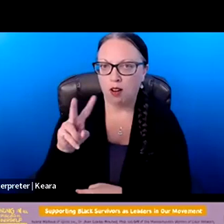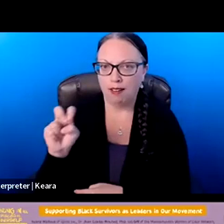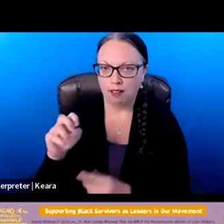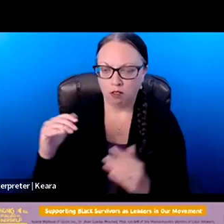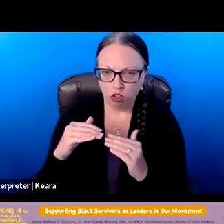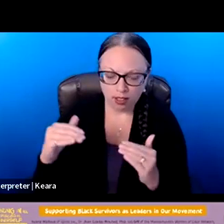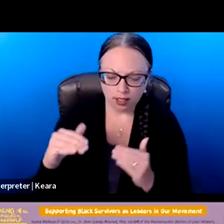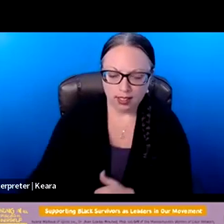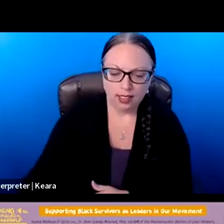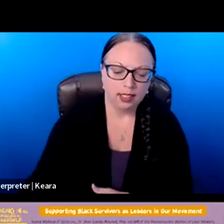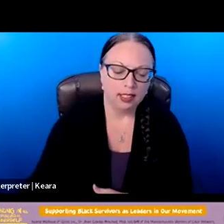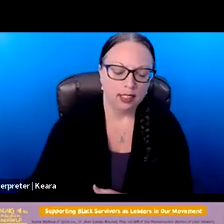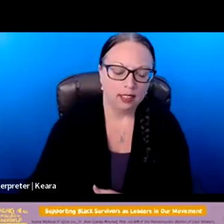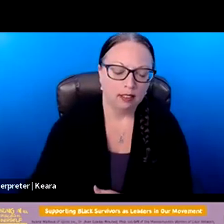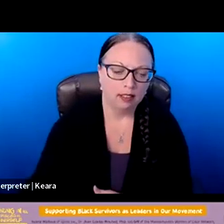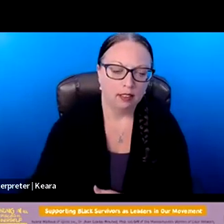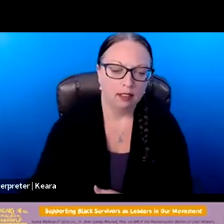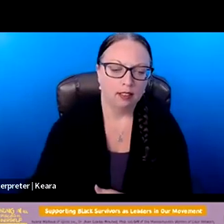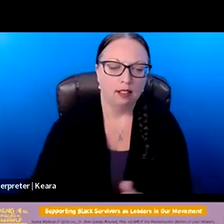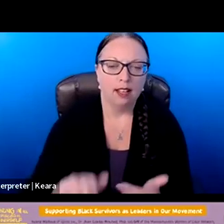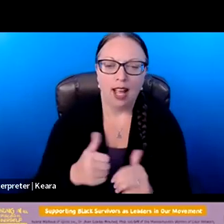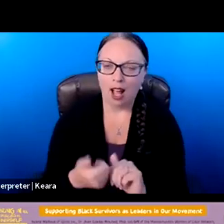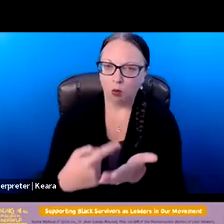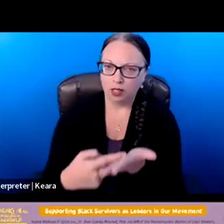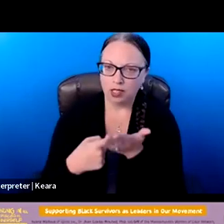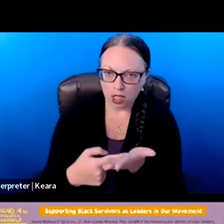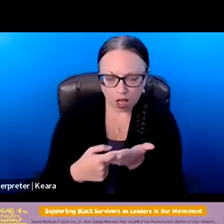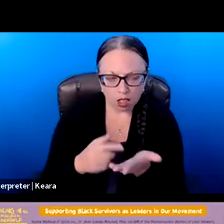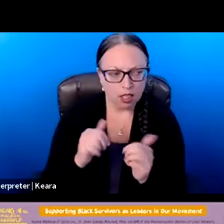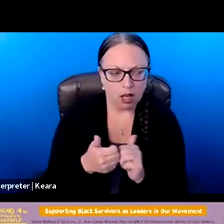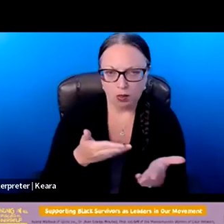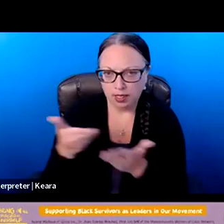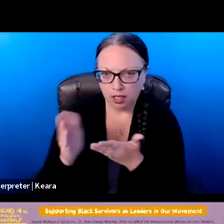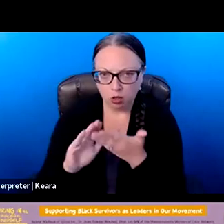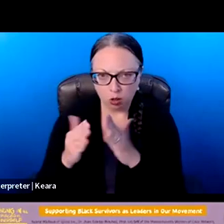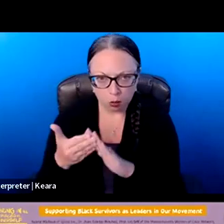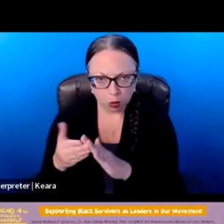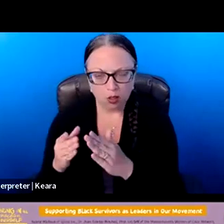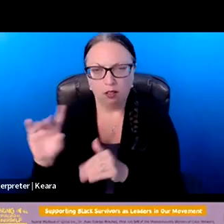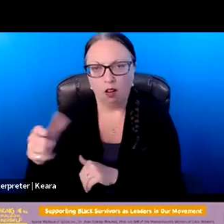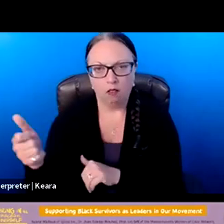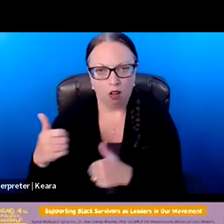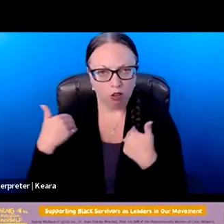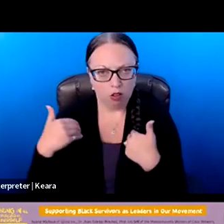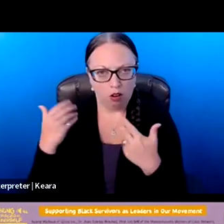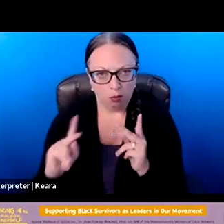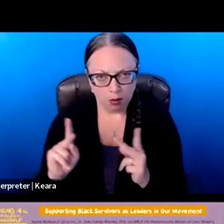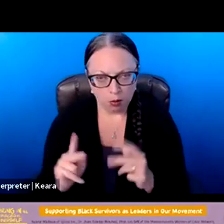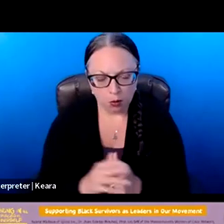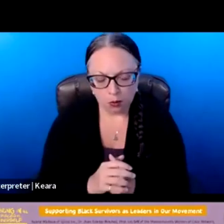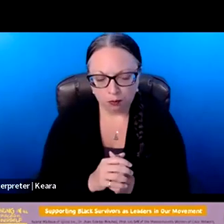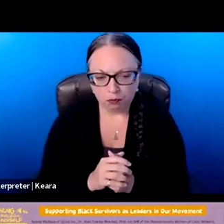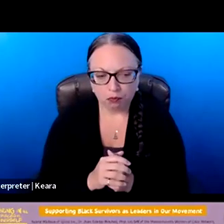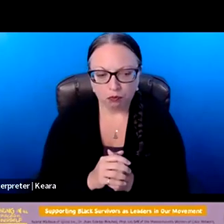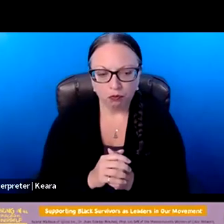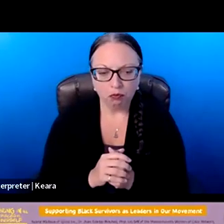talk about it with us? What can they do? How do they take that to the community of other youth? So I think